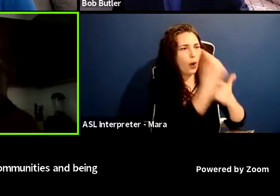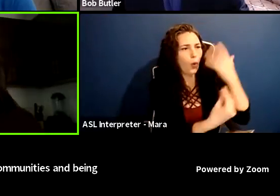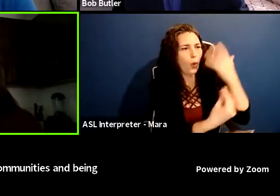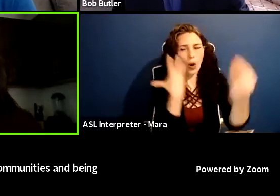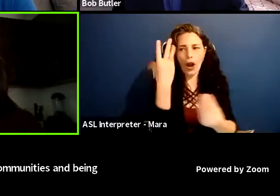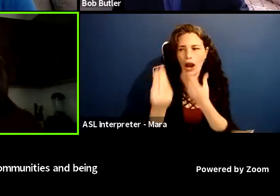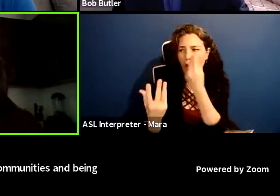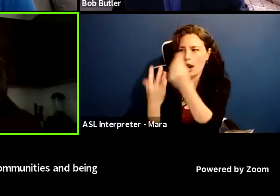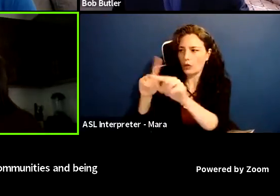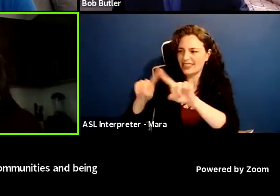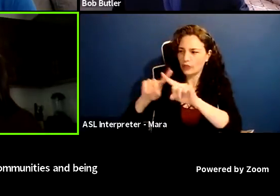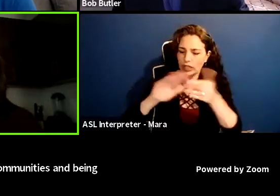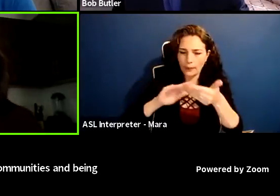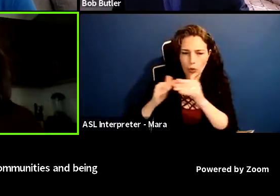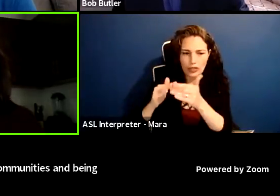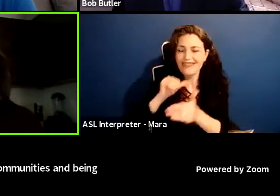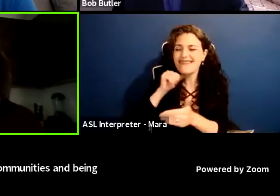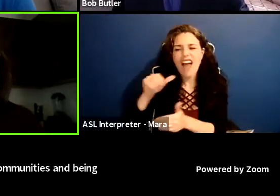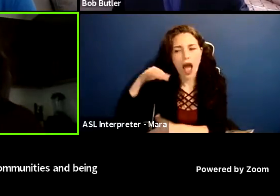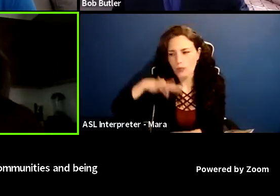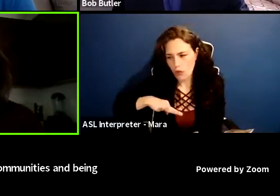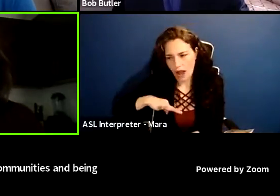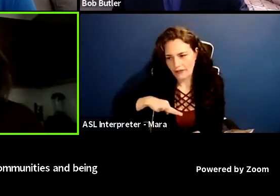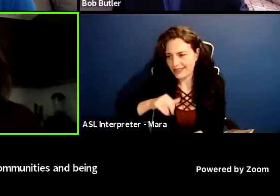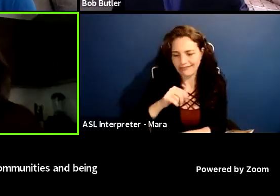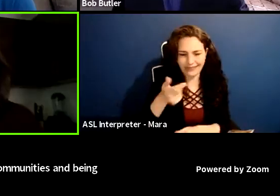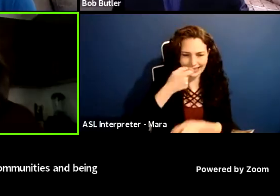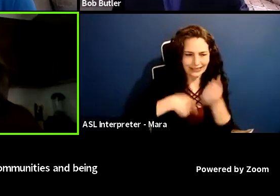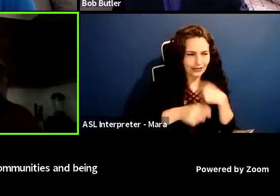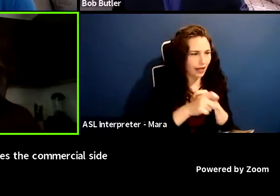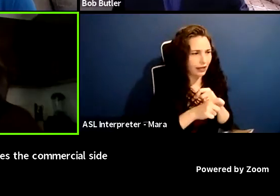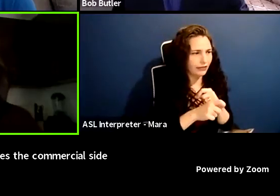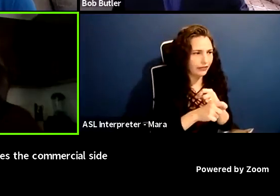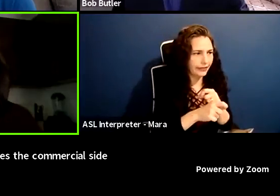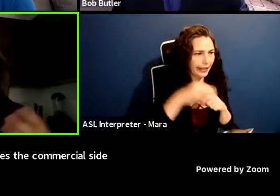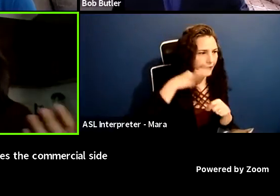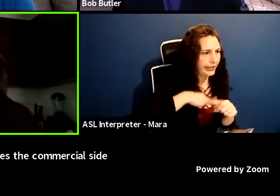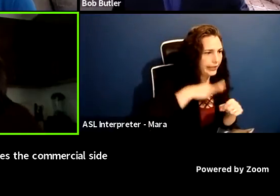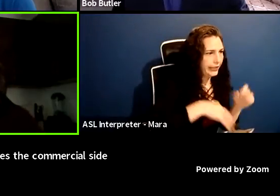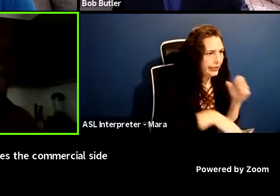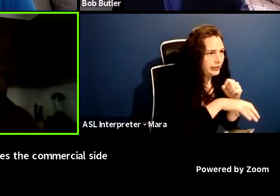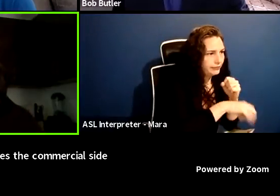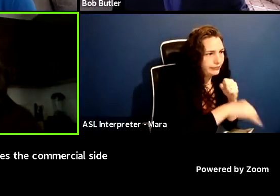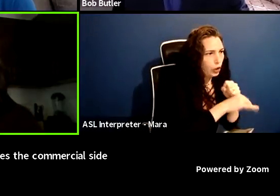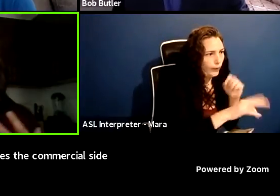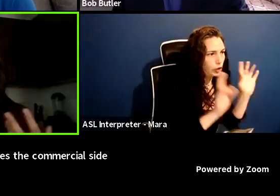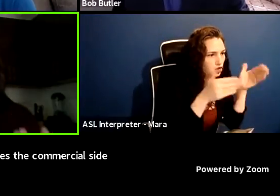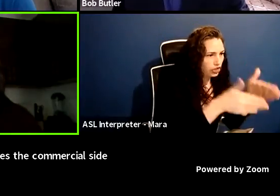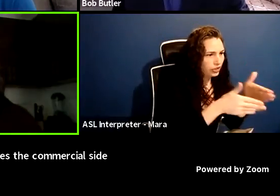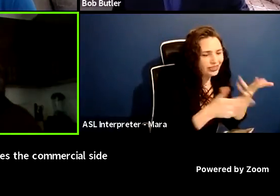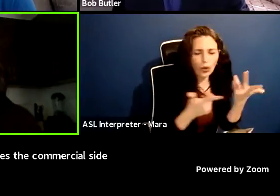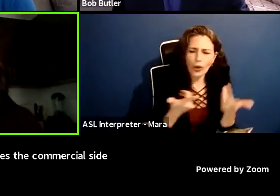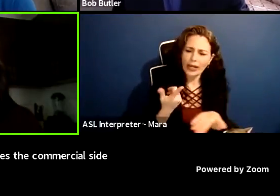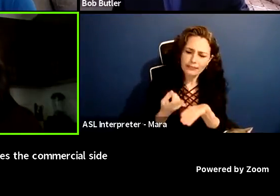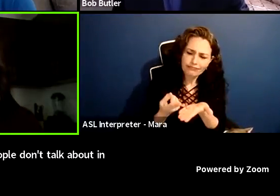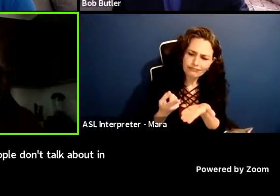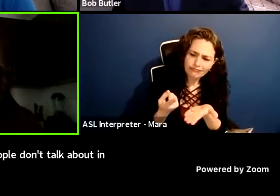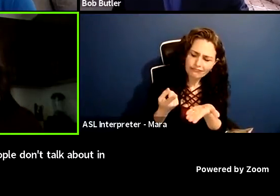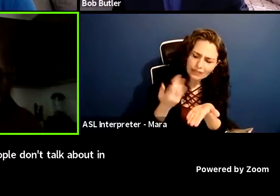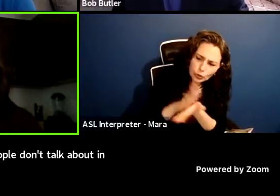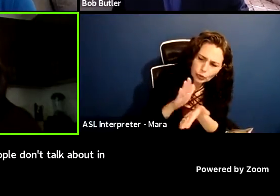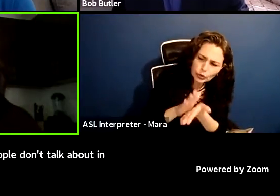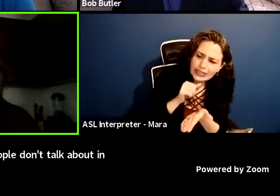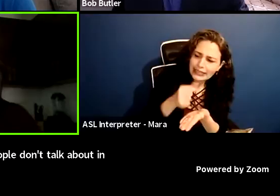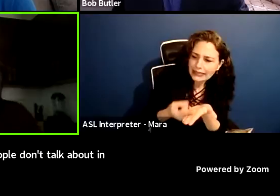versus the commercial side of things. And that's something people don't always really talk about when you're in school. Like, how does all of that work? How do we make our revenue,